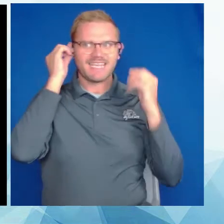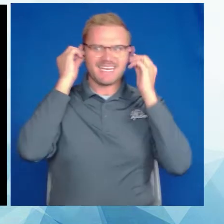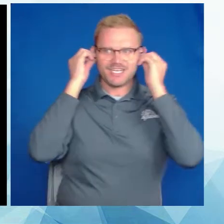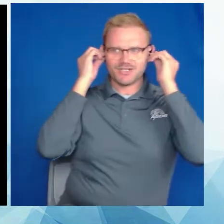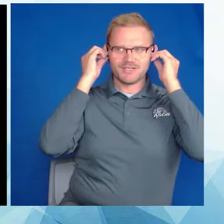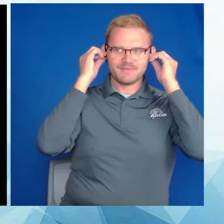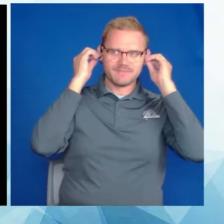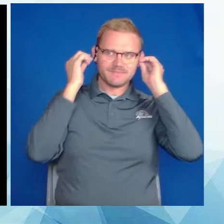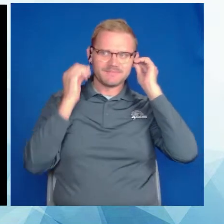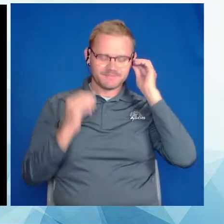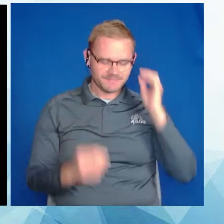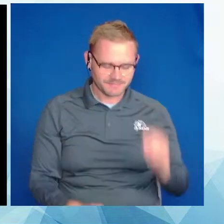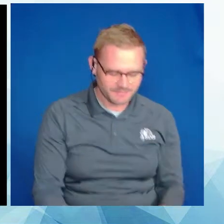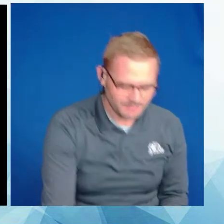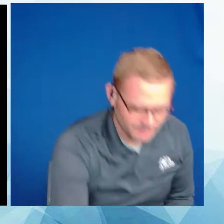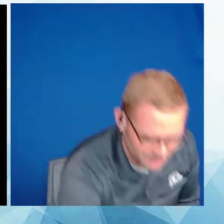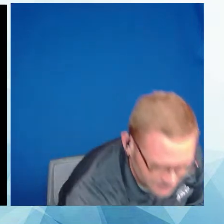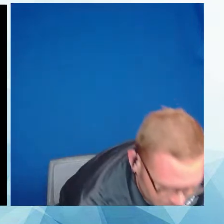emails because you may